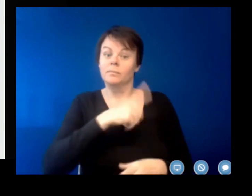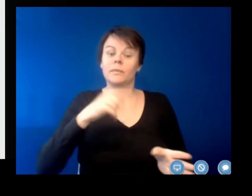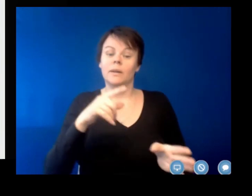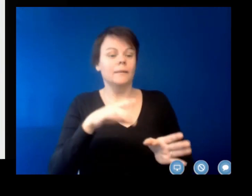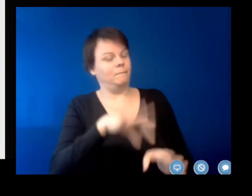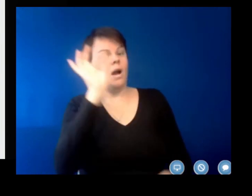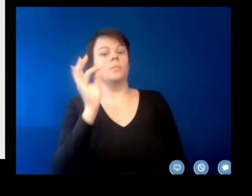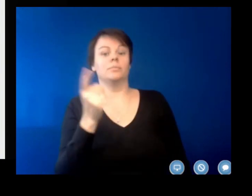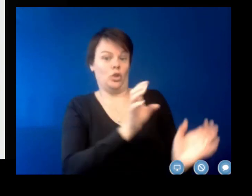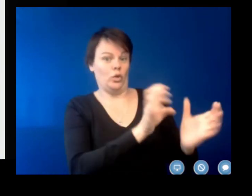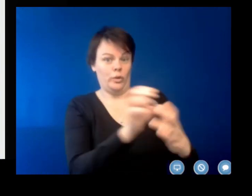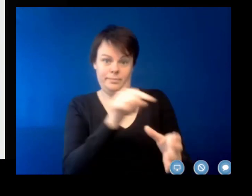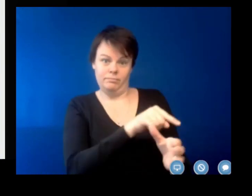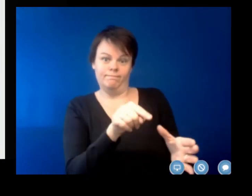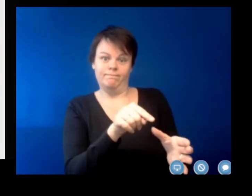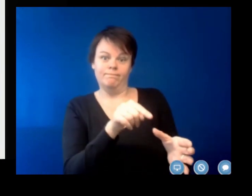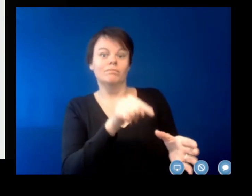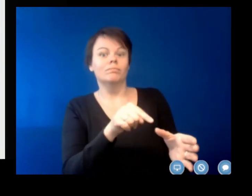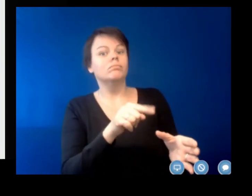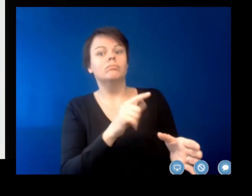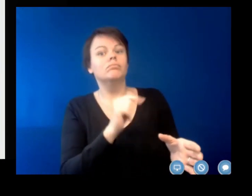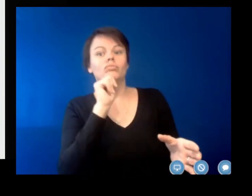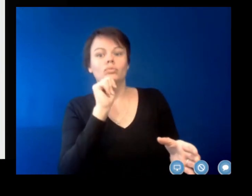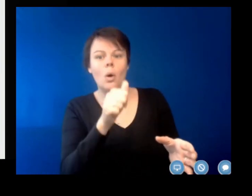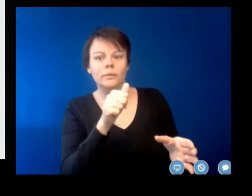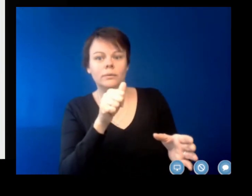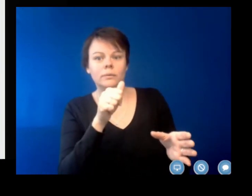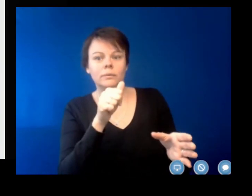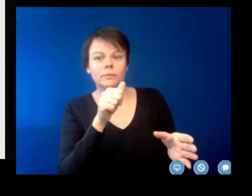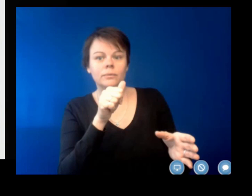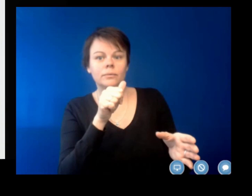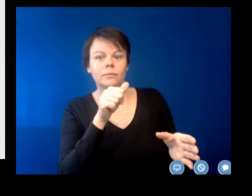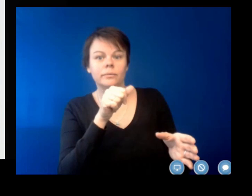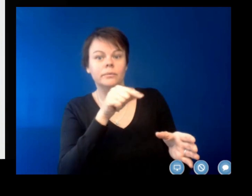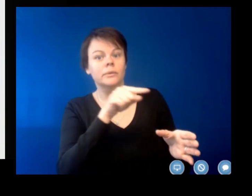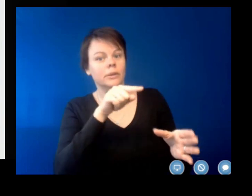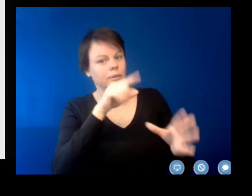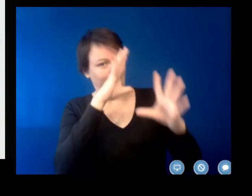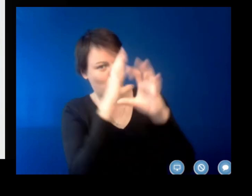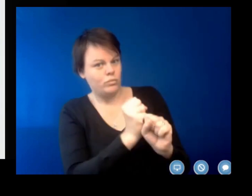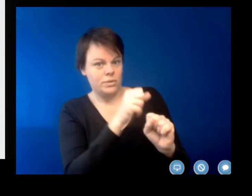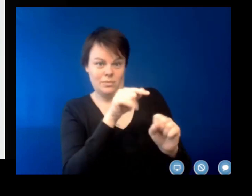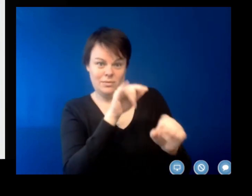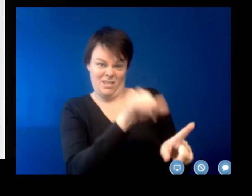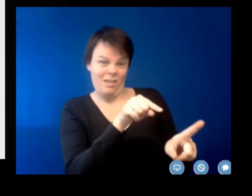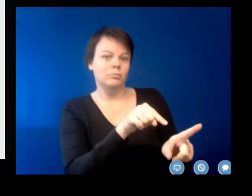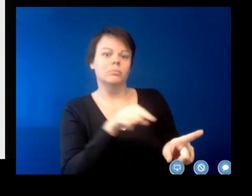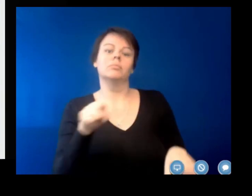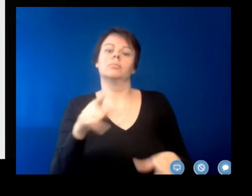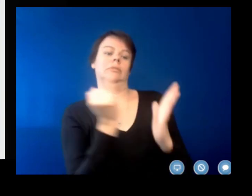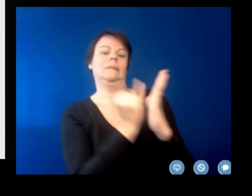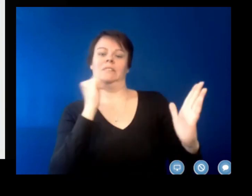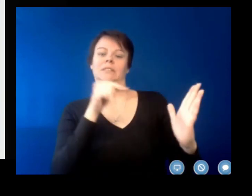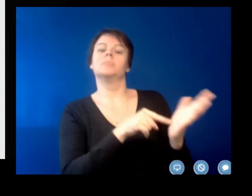a little child sponsorhood say, it's like our little child somehow, our own baby. So what we see